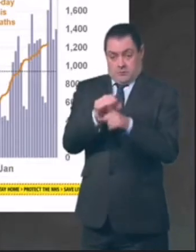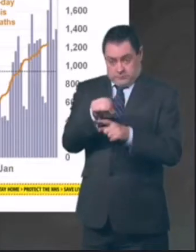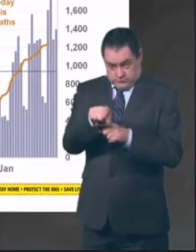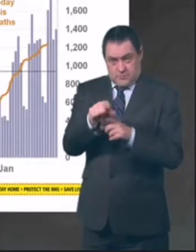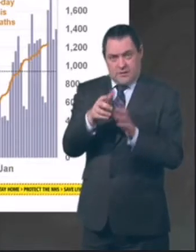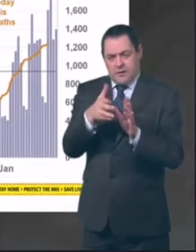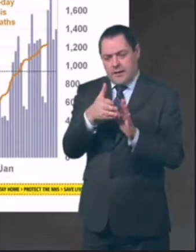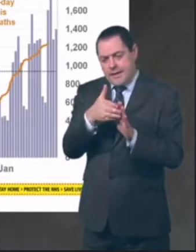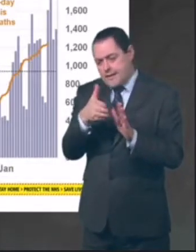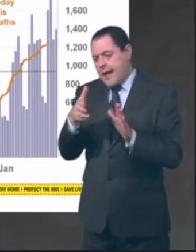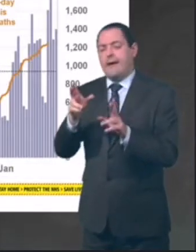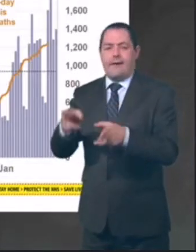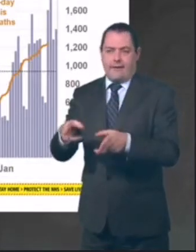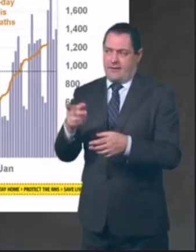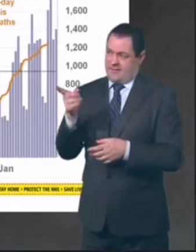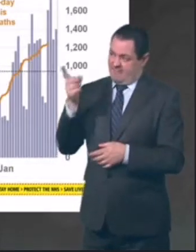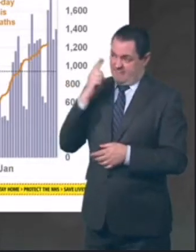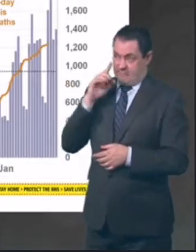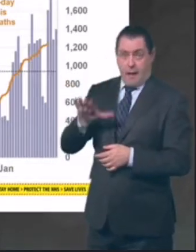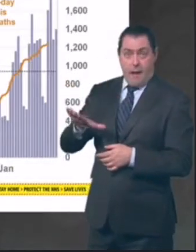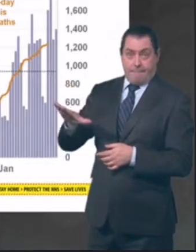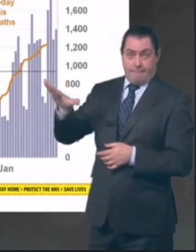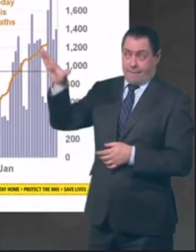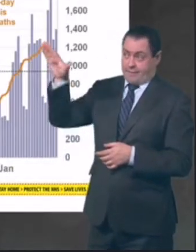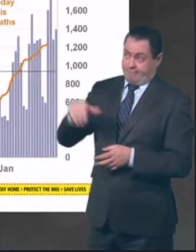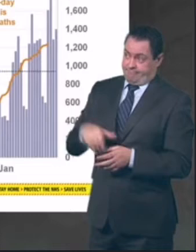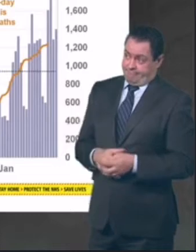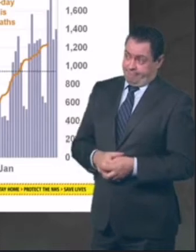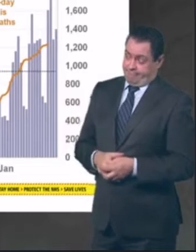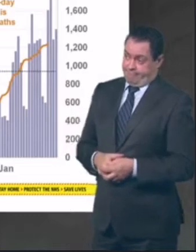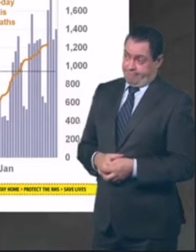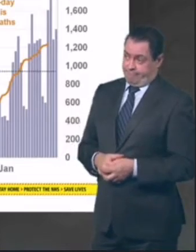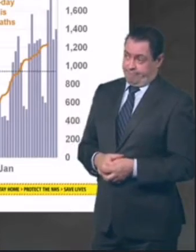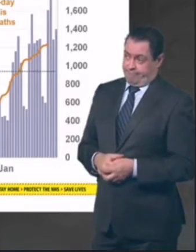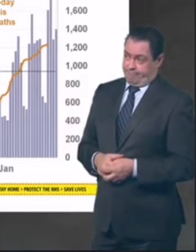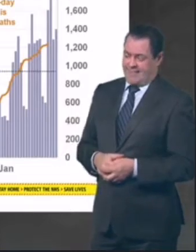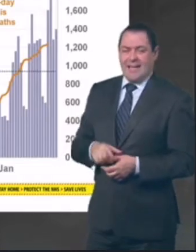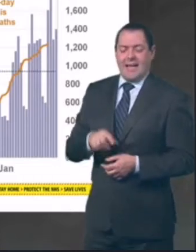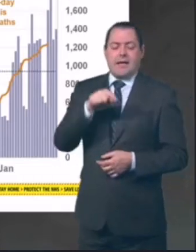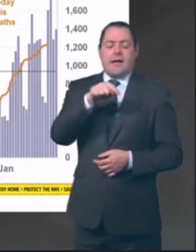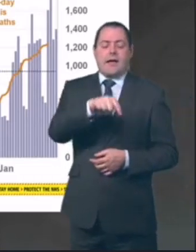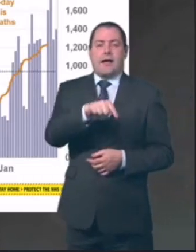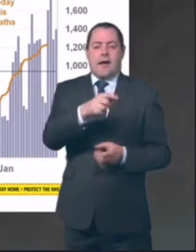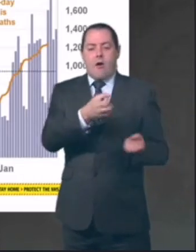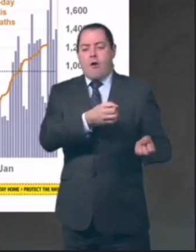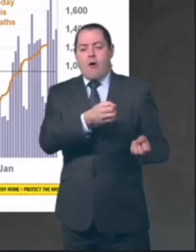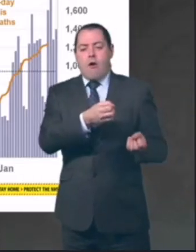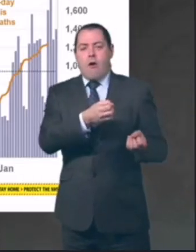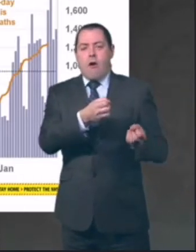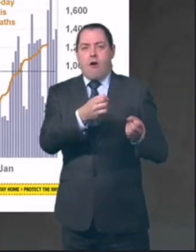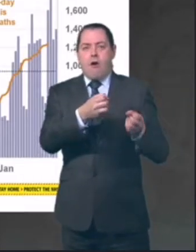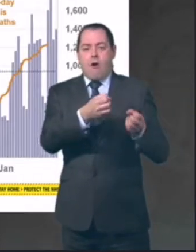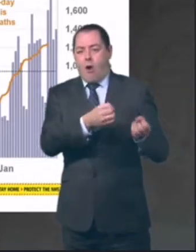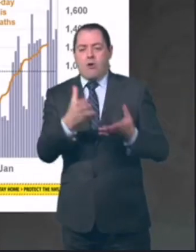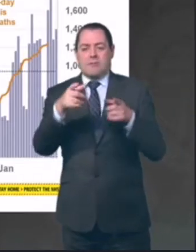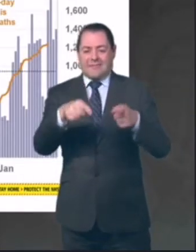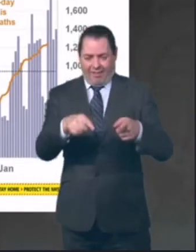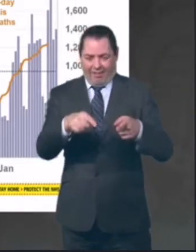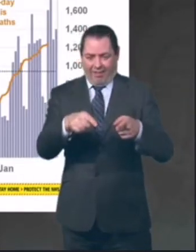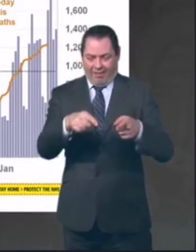to climb. And because this is later, this is a delayed effect, so people get infections, then they end up going to